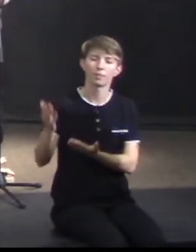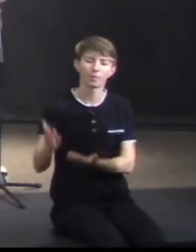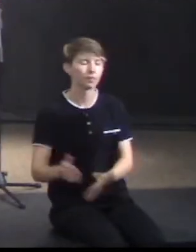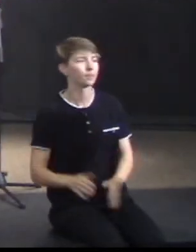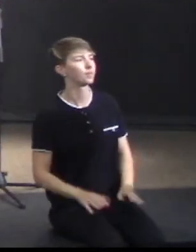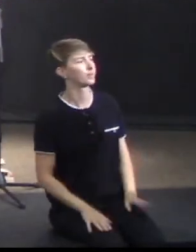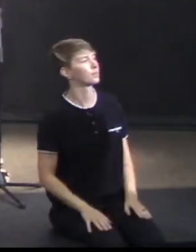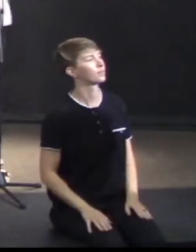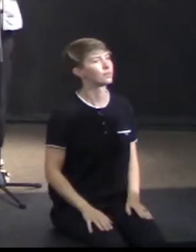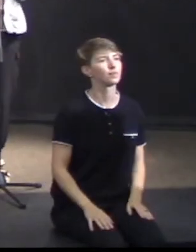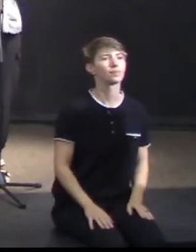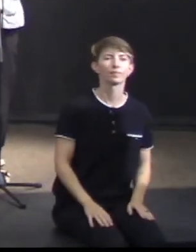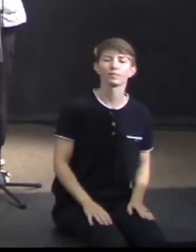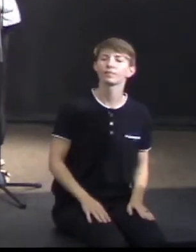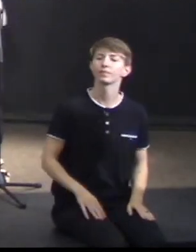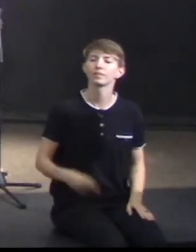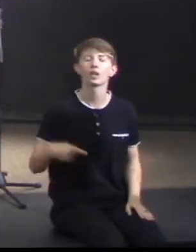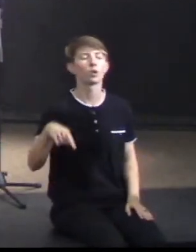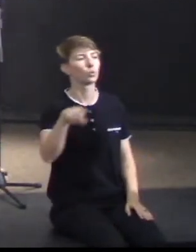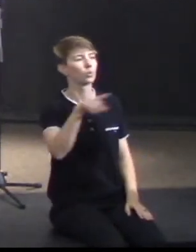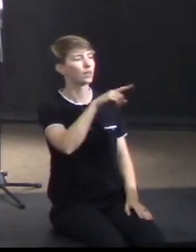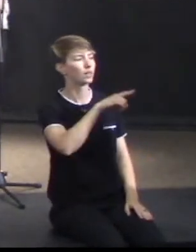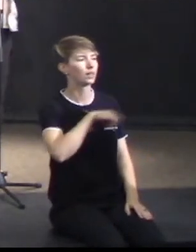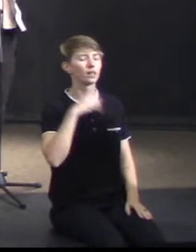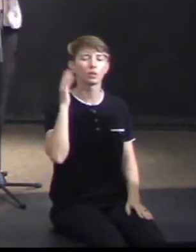itapama fama na Yesu.